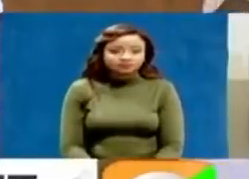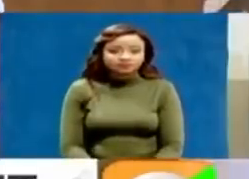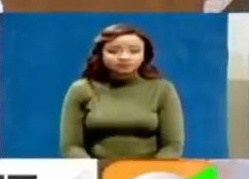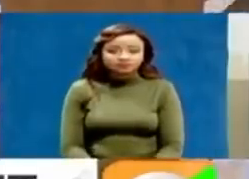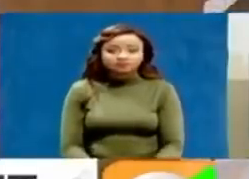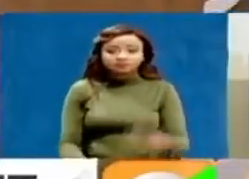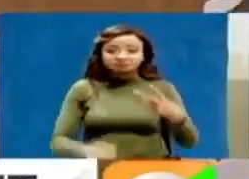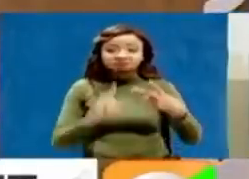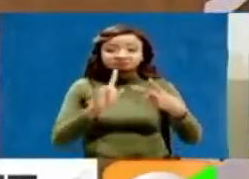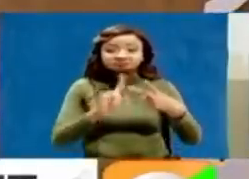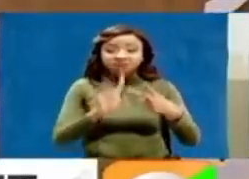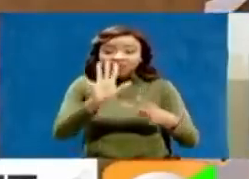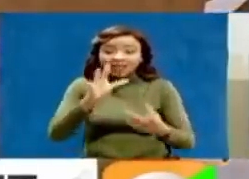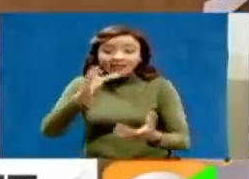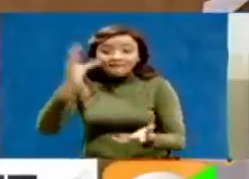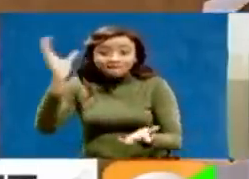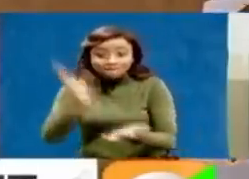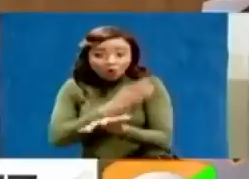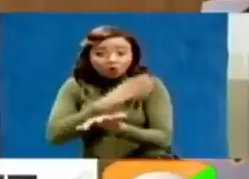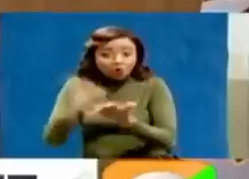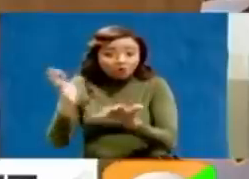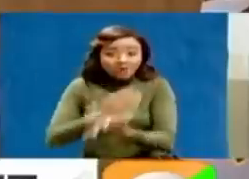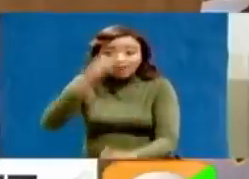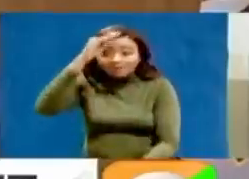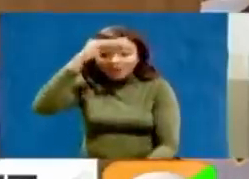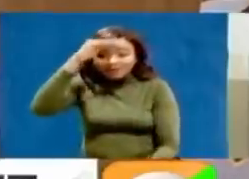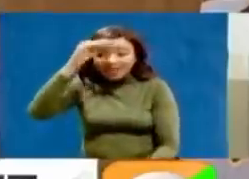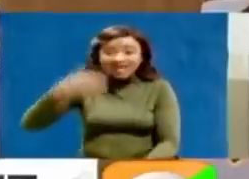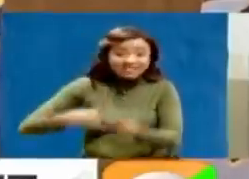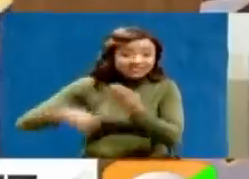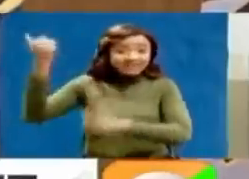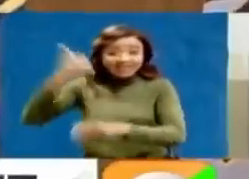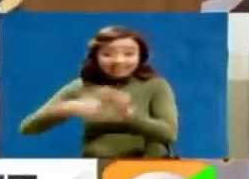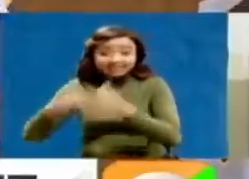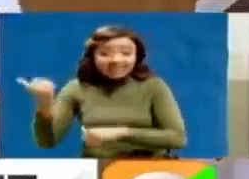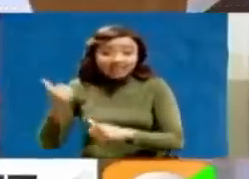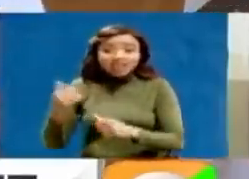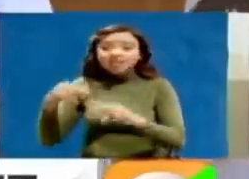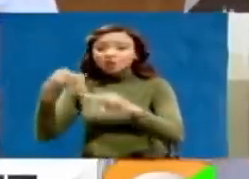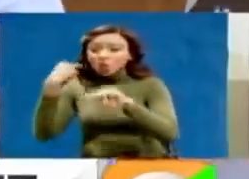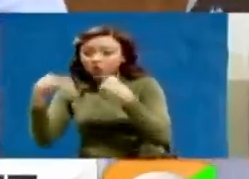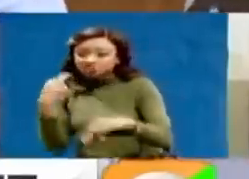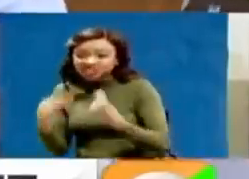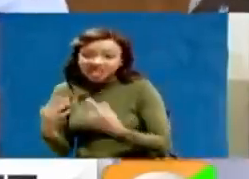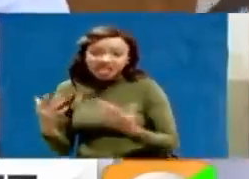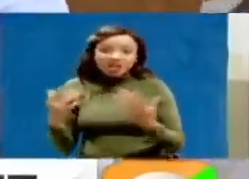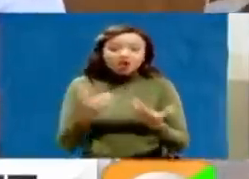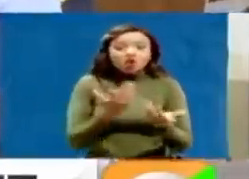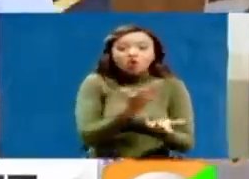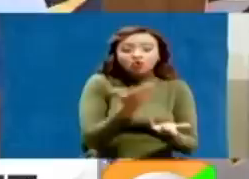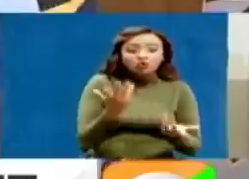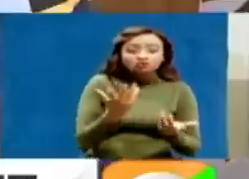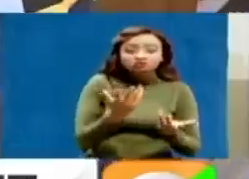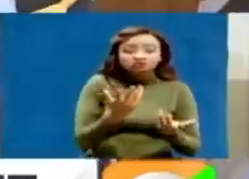That there shall be no sale of alcoholic beverages or drinks in eateries and